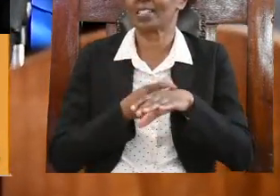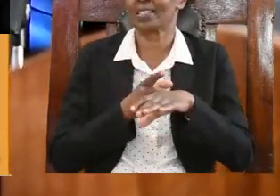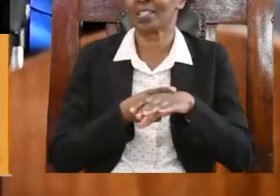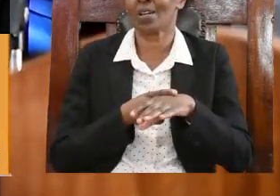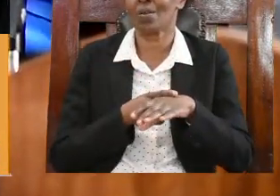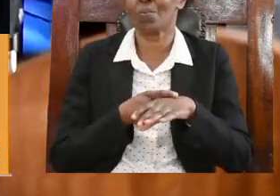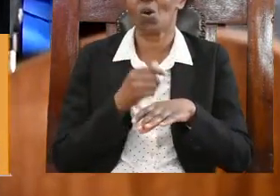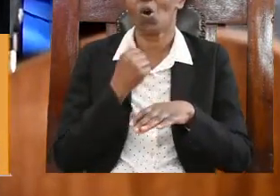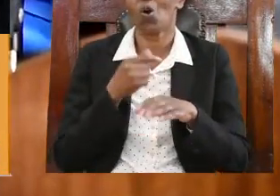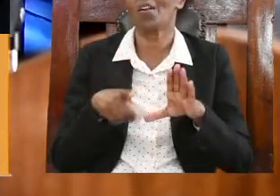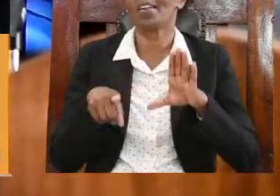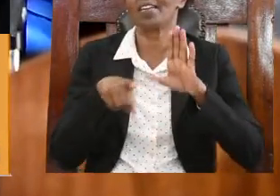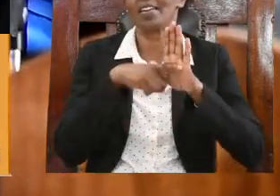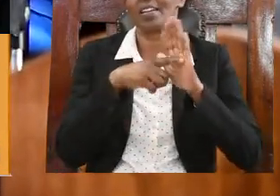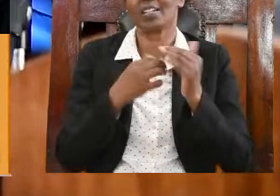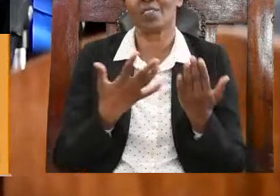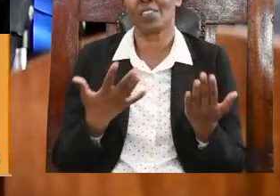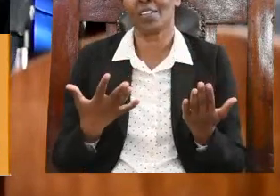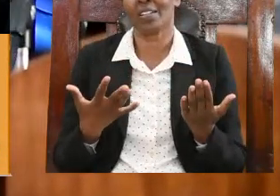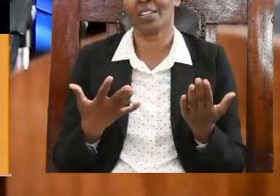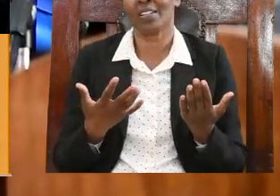the negative energy.